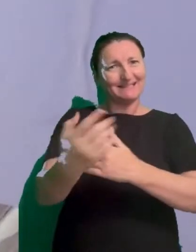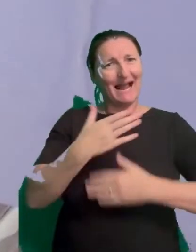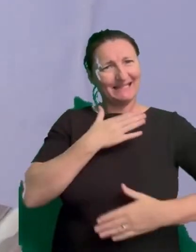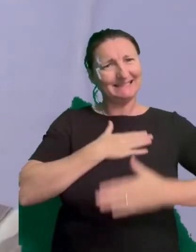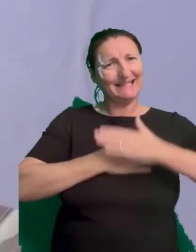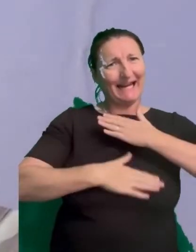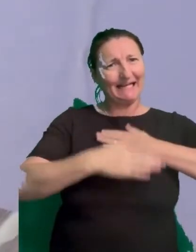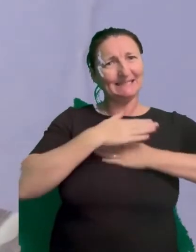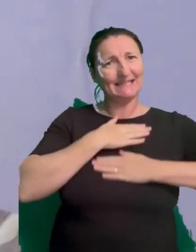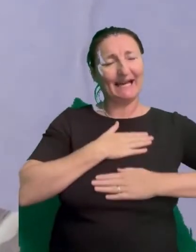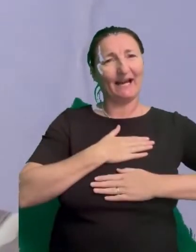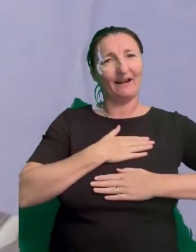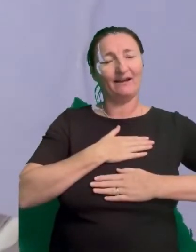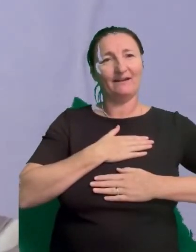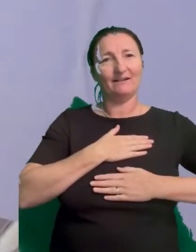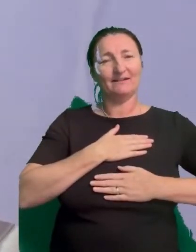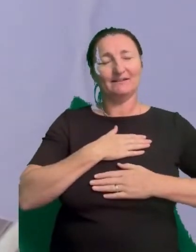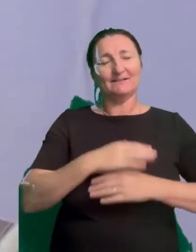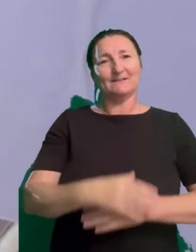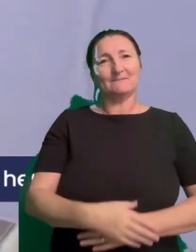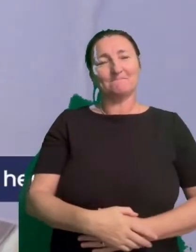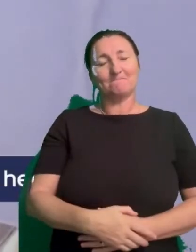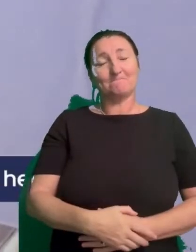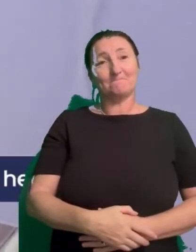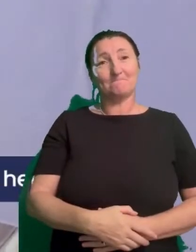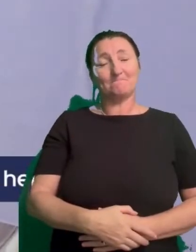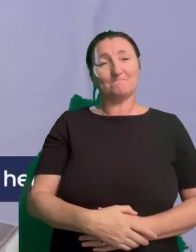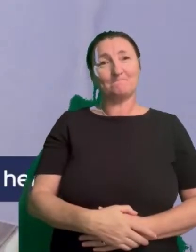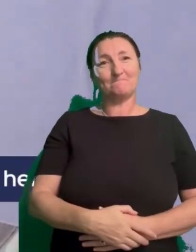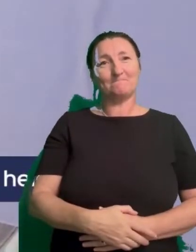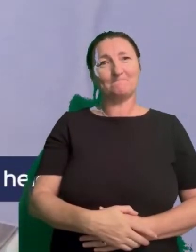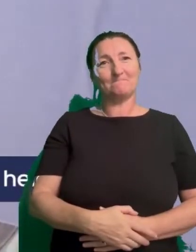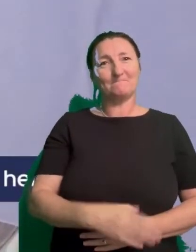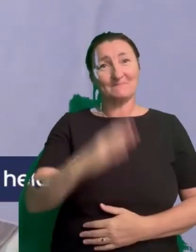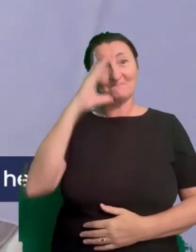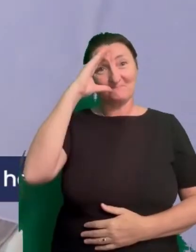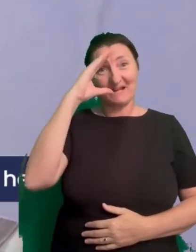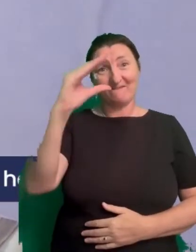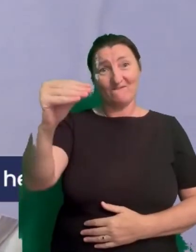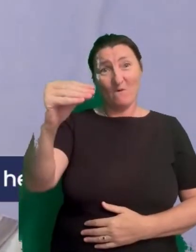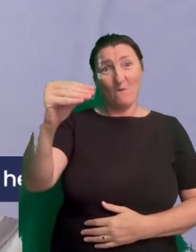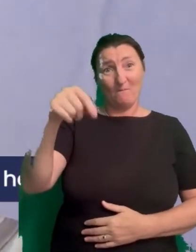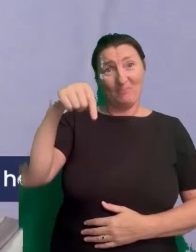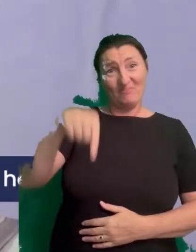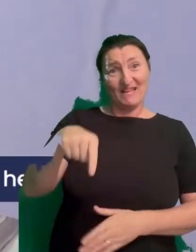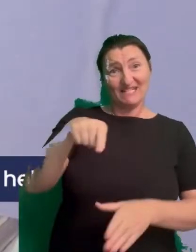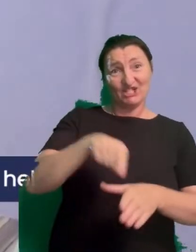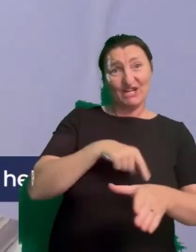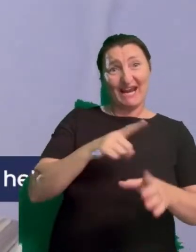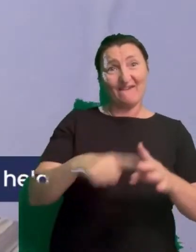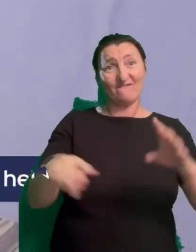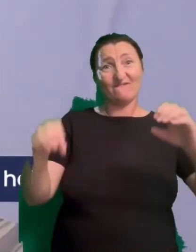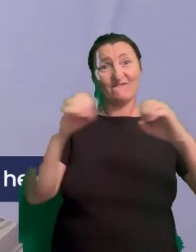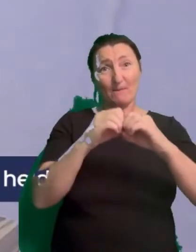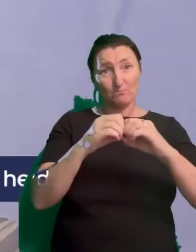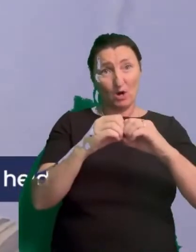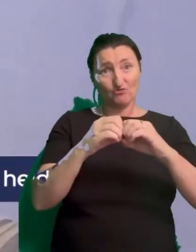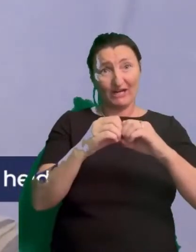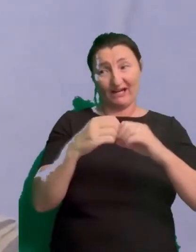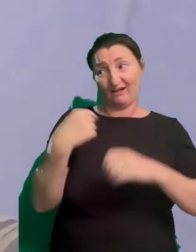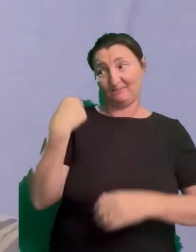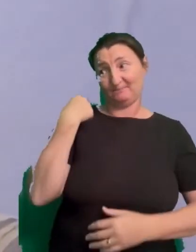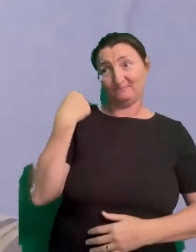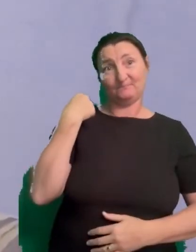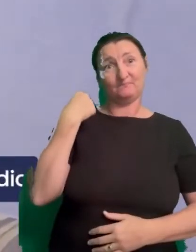you that this year, in the month of February, first Discovery Awards was